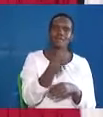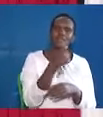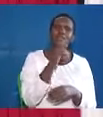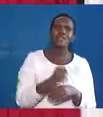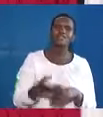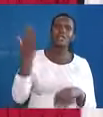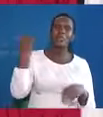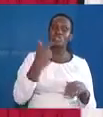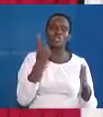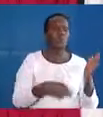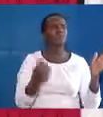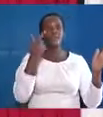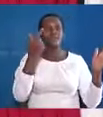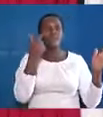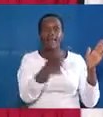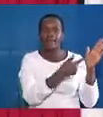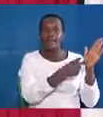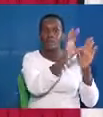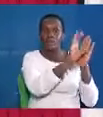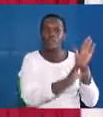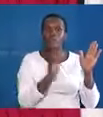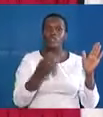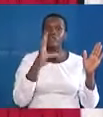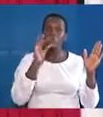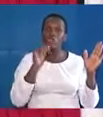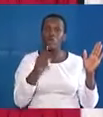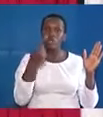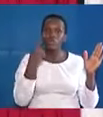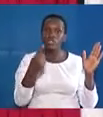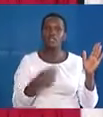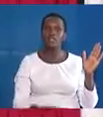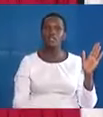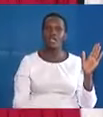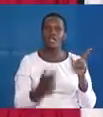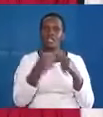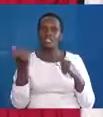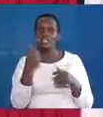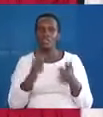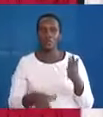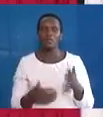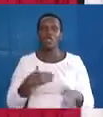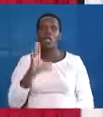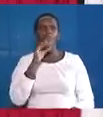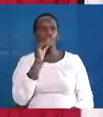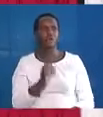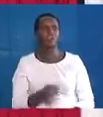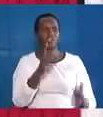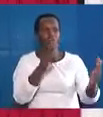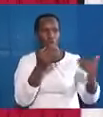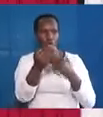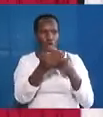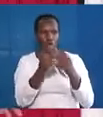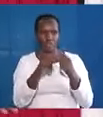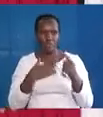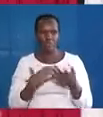nyamaza. Na ukiongea utaniona. Haya, na yeye atasema basi nitaongea. Na ukinikaribia wewe ndio utaona. That